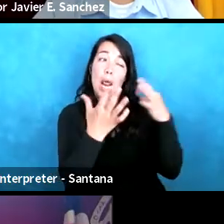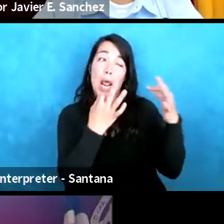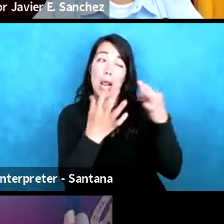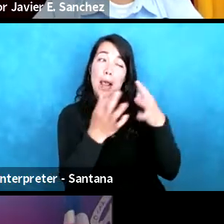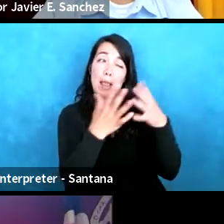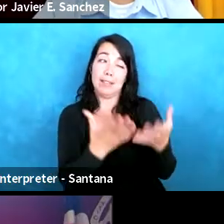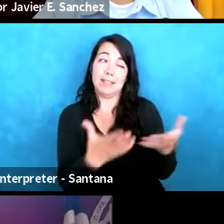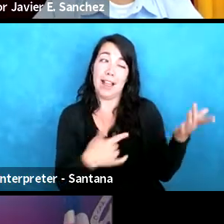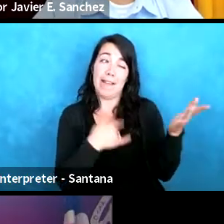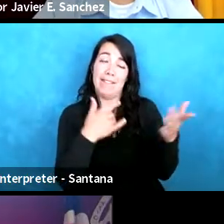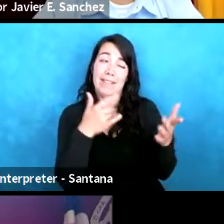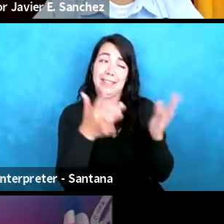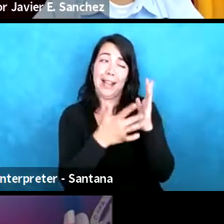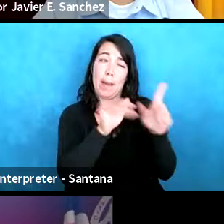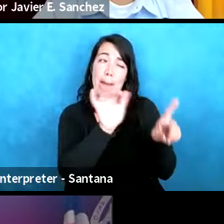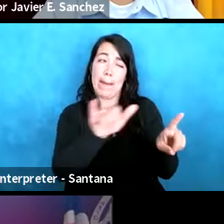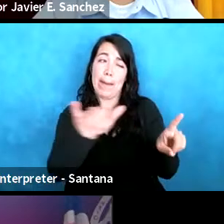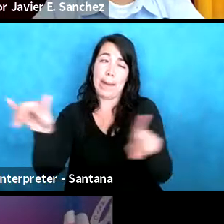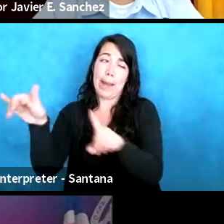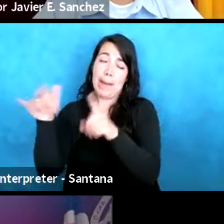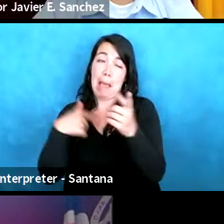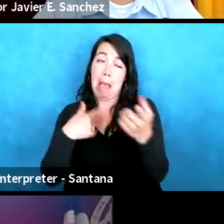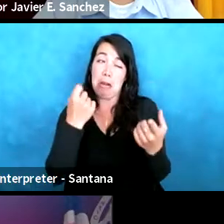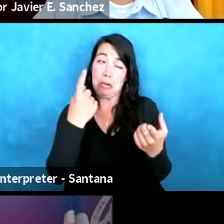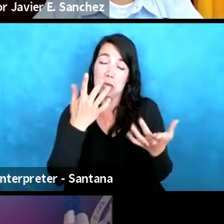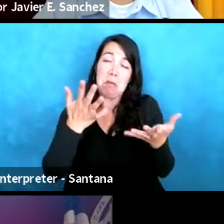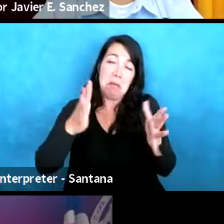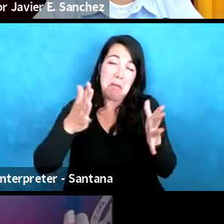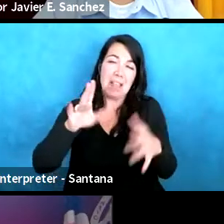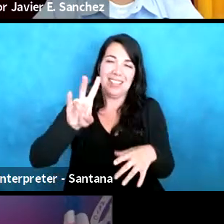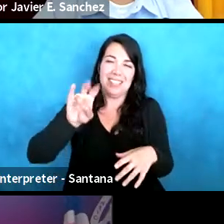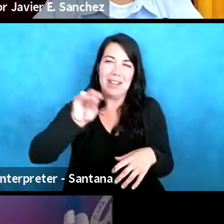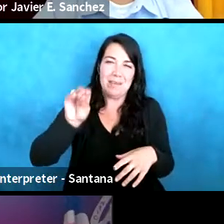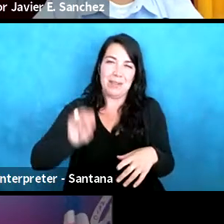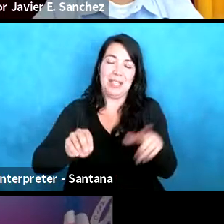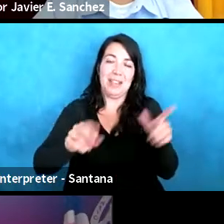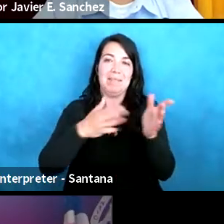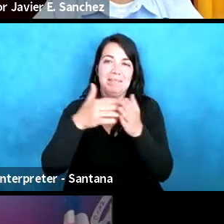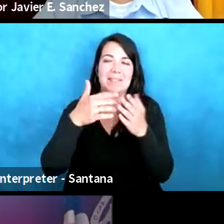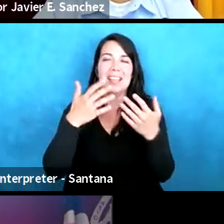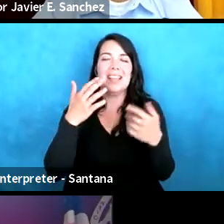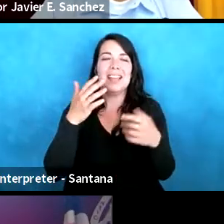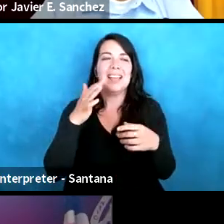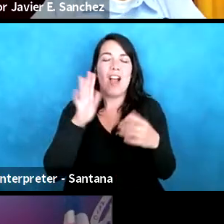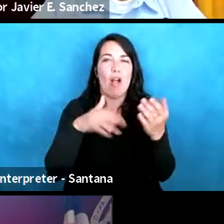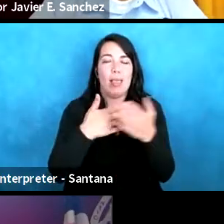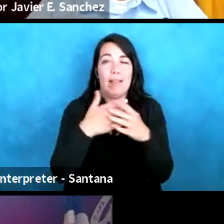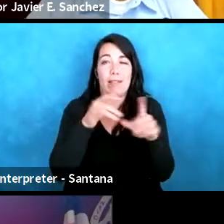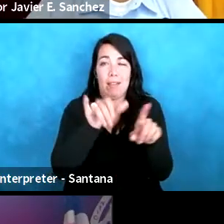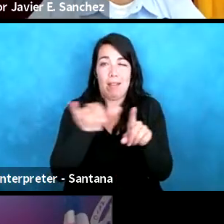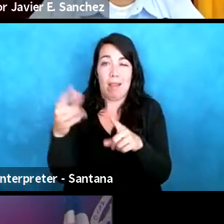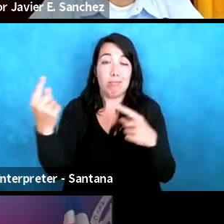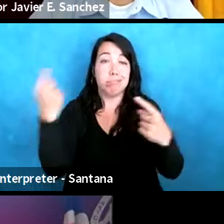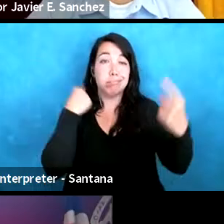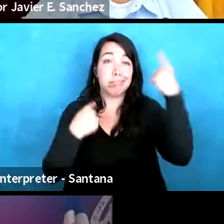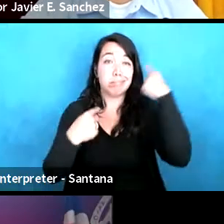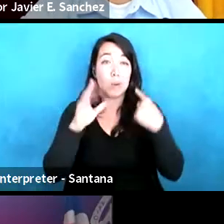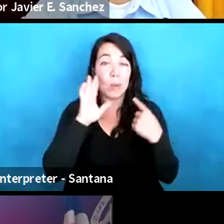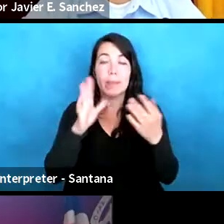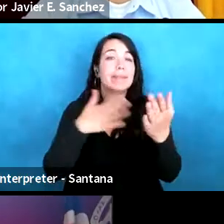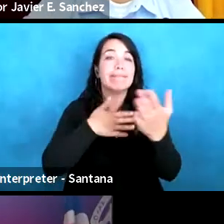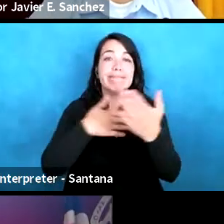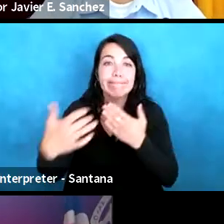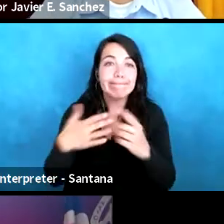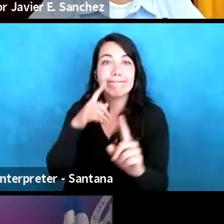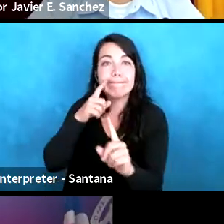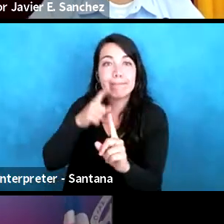of the technical stuff just goes right over my head. So, but yes, the fiber, from what I understand, is going to be going up to Abiquiu